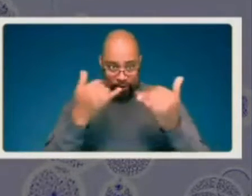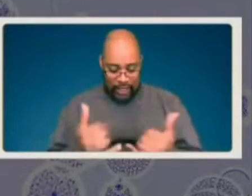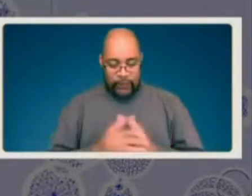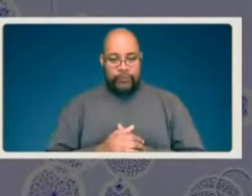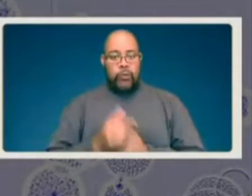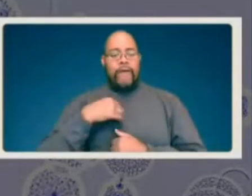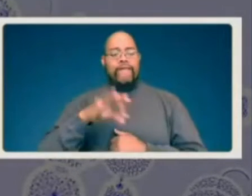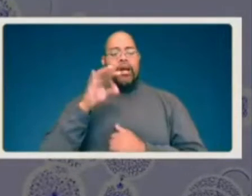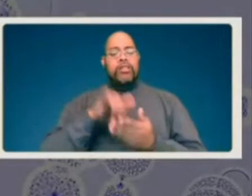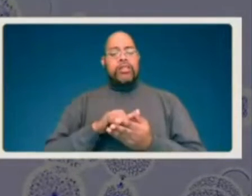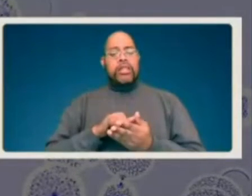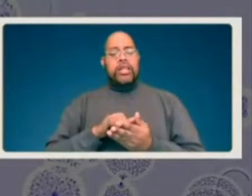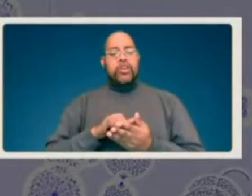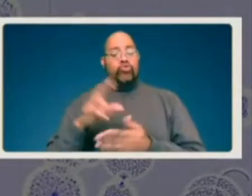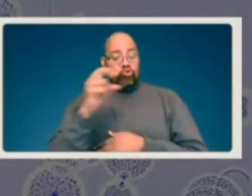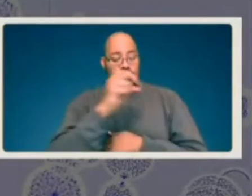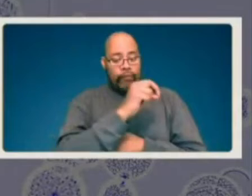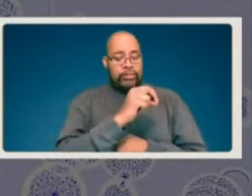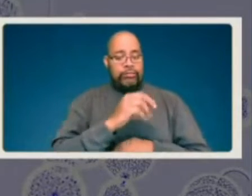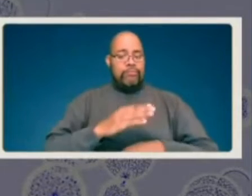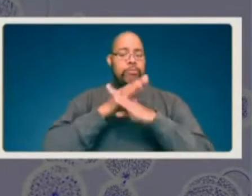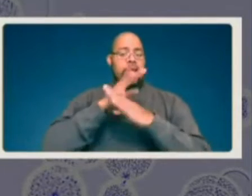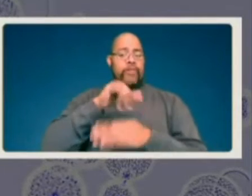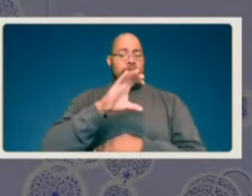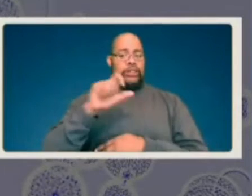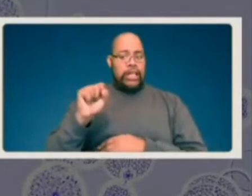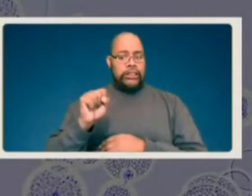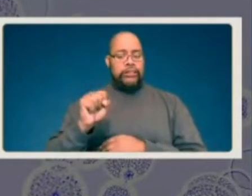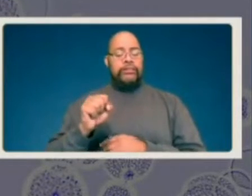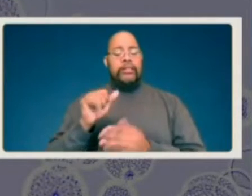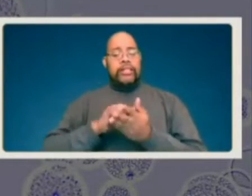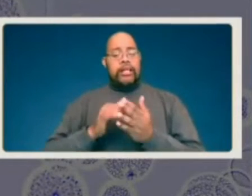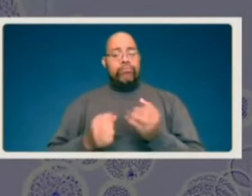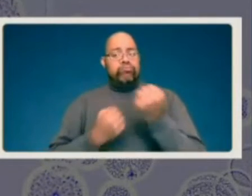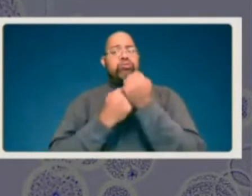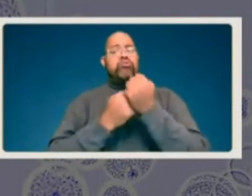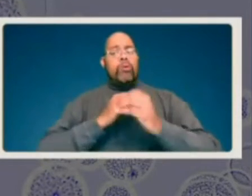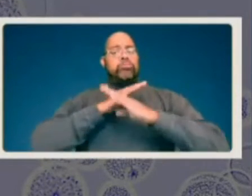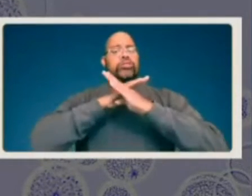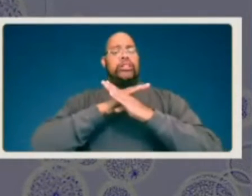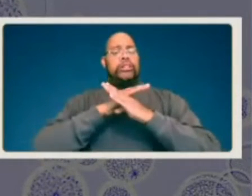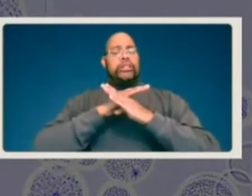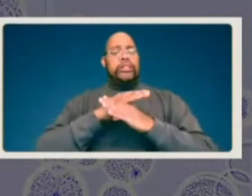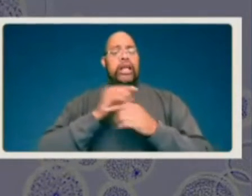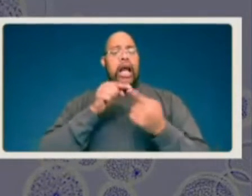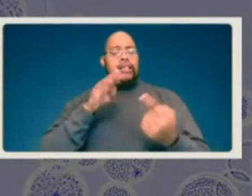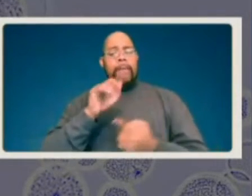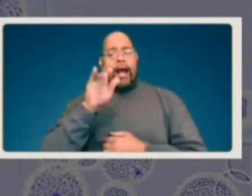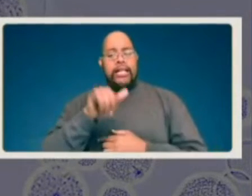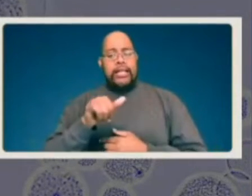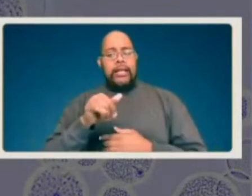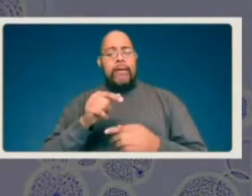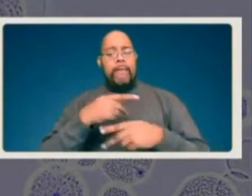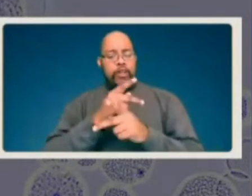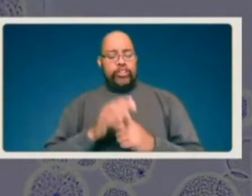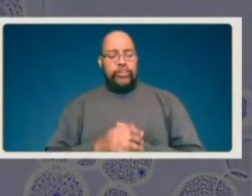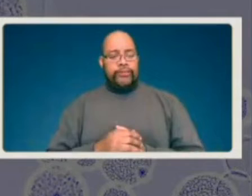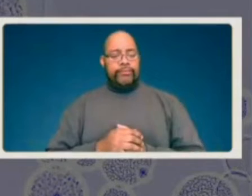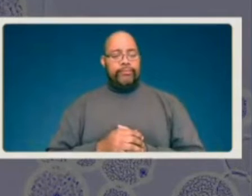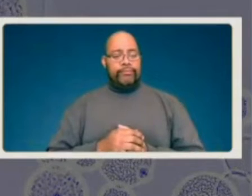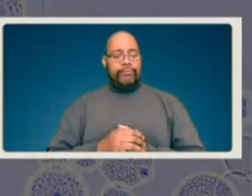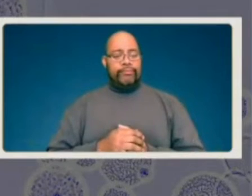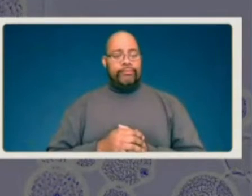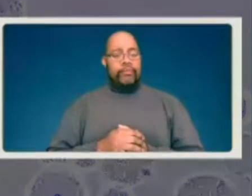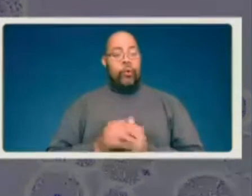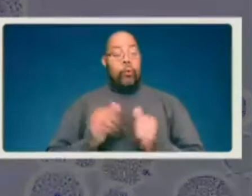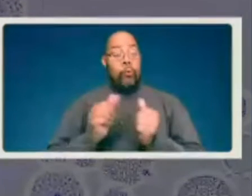that I don't have time to show you today, we found out that neutrophils inhibit those cells, thus boosting protective antibody production.